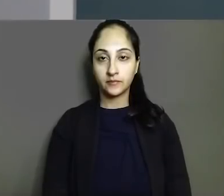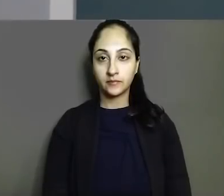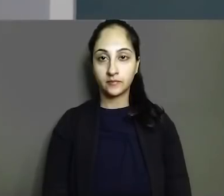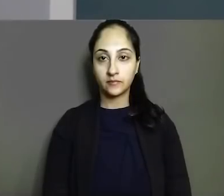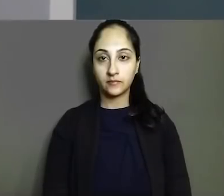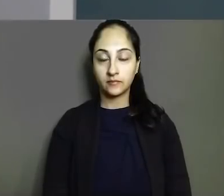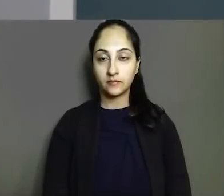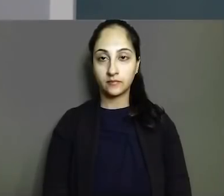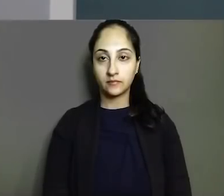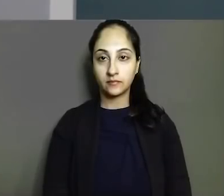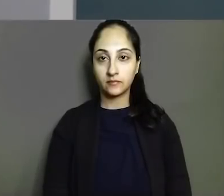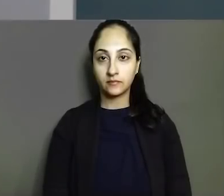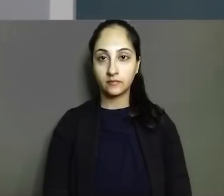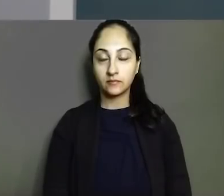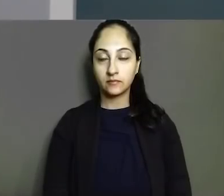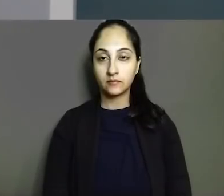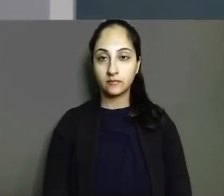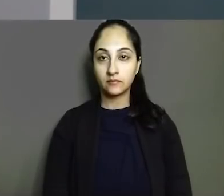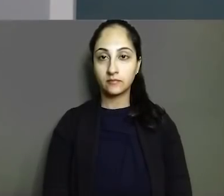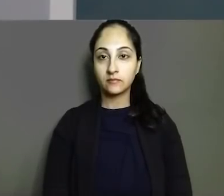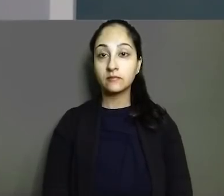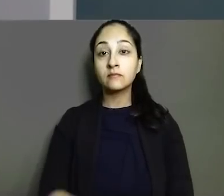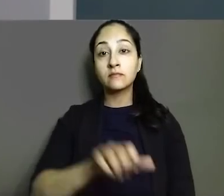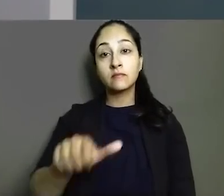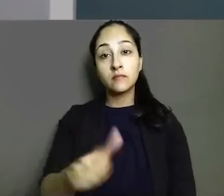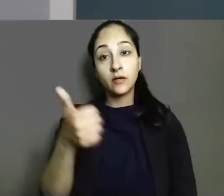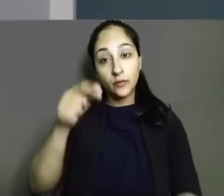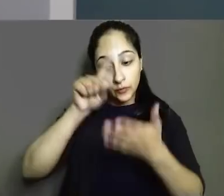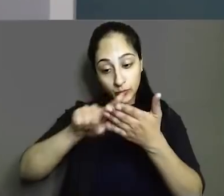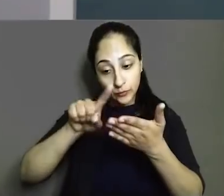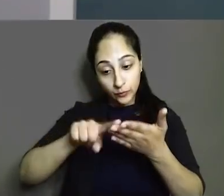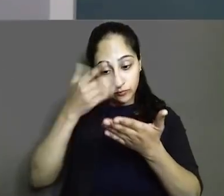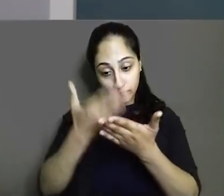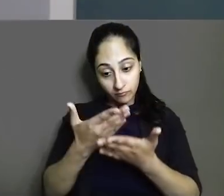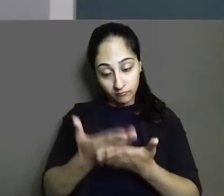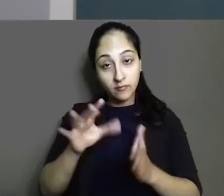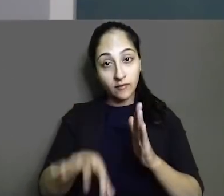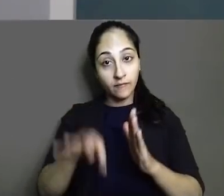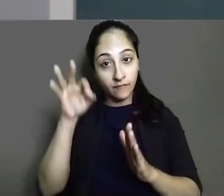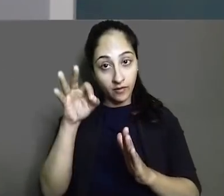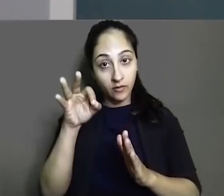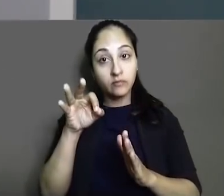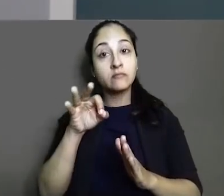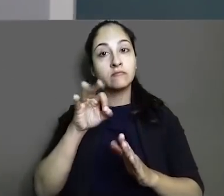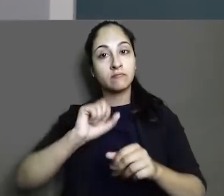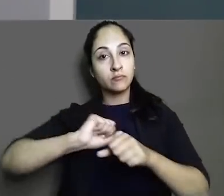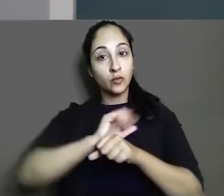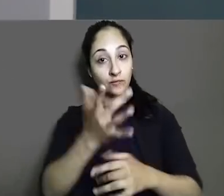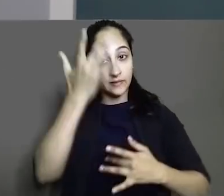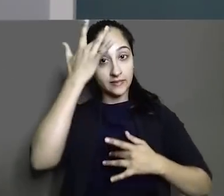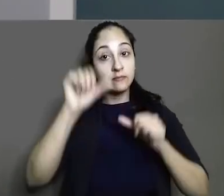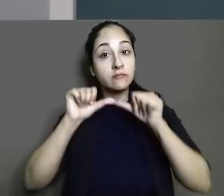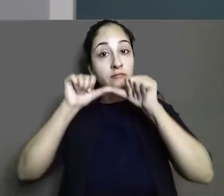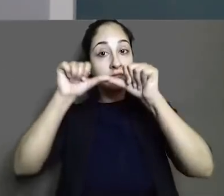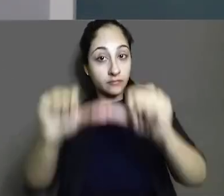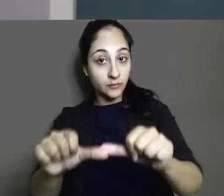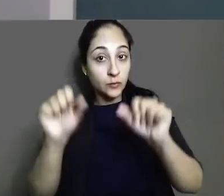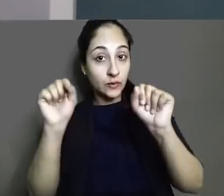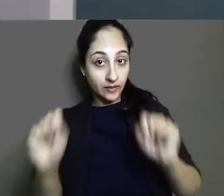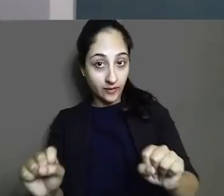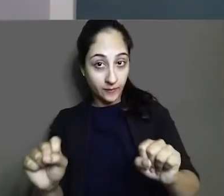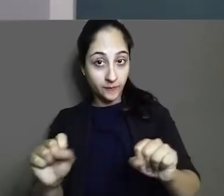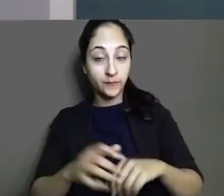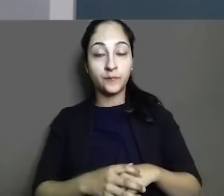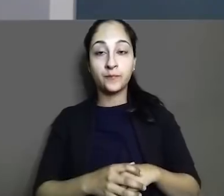they initially got sick, and they're called the long haulers. And symptoms can range from what people describe as a brain fog or weakness and